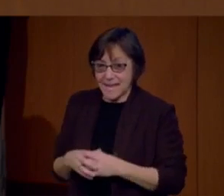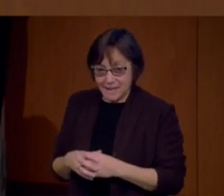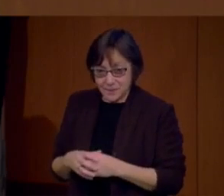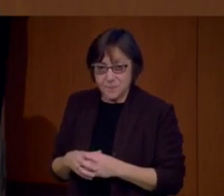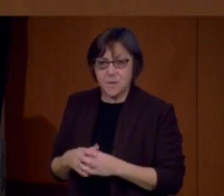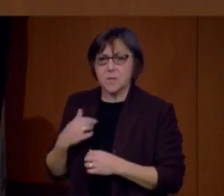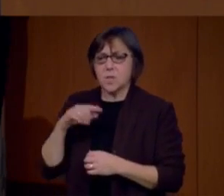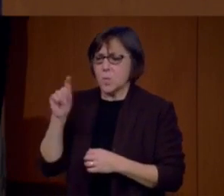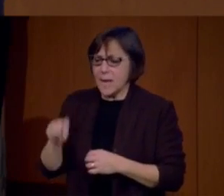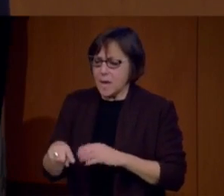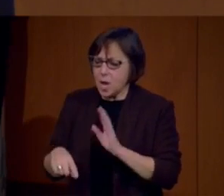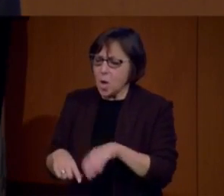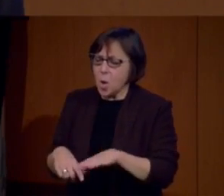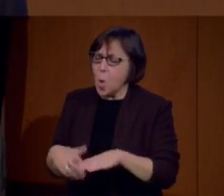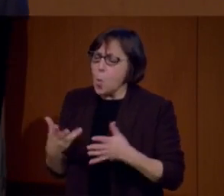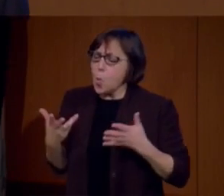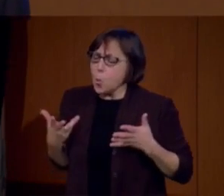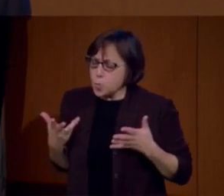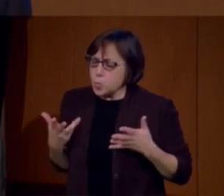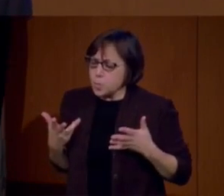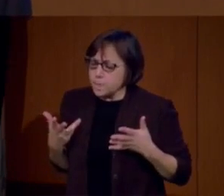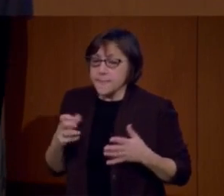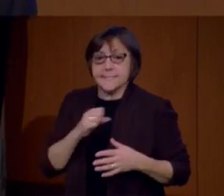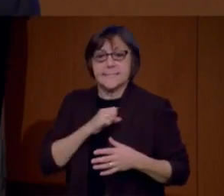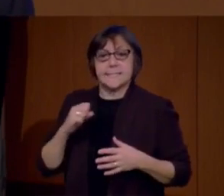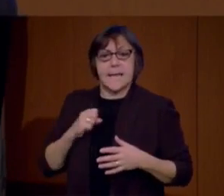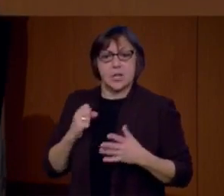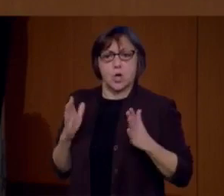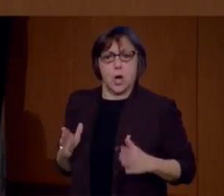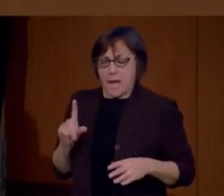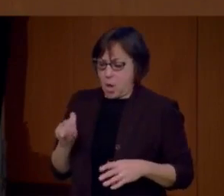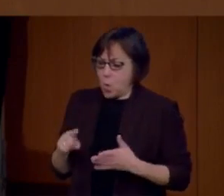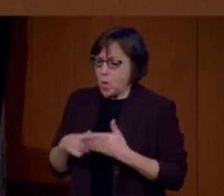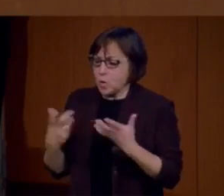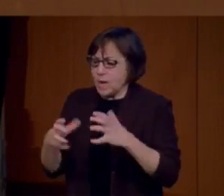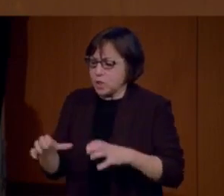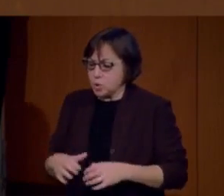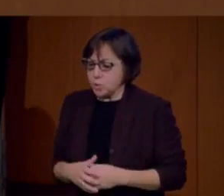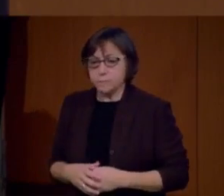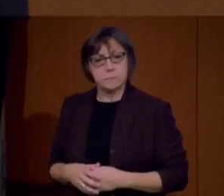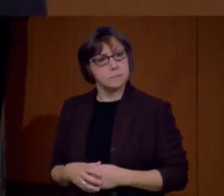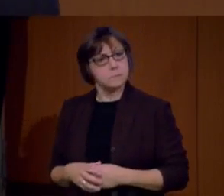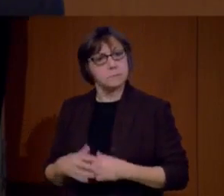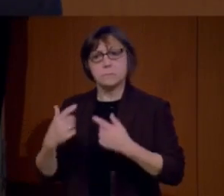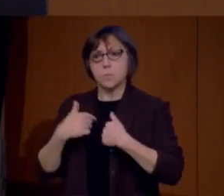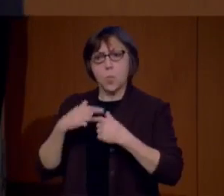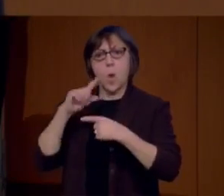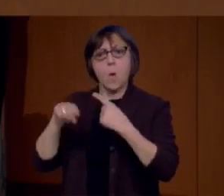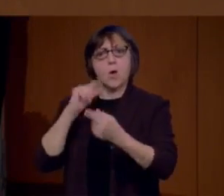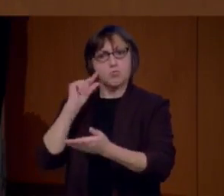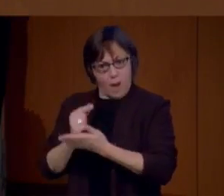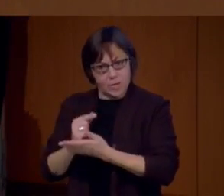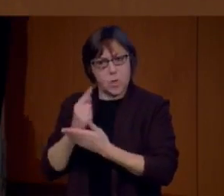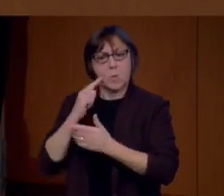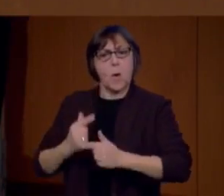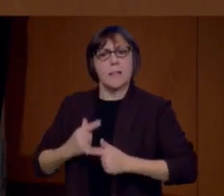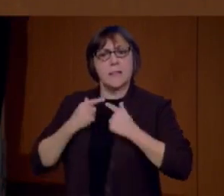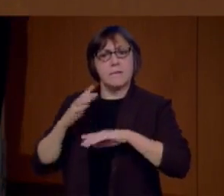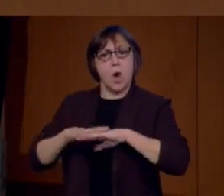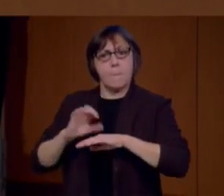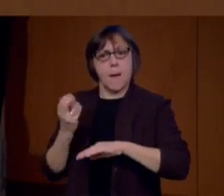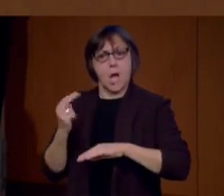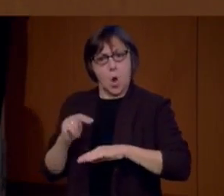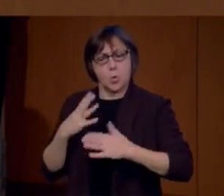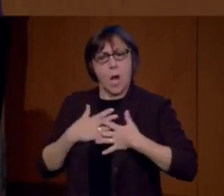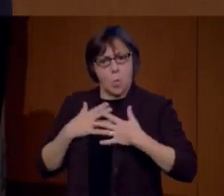And we asked him, what do you want? One of the senators asked him, what do you want to do? And he said, well, I want to get out of school, and I want to go live on my own, and I